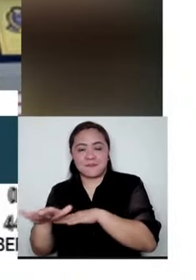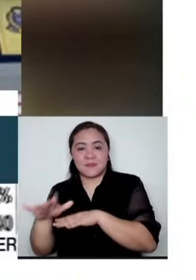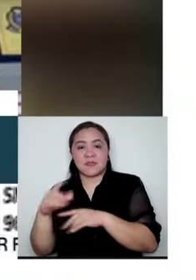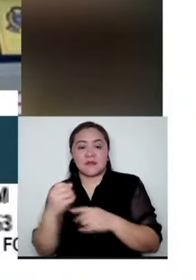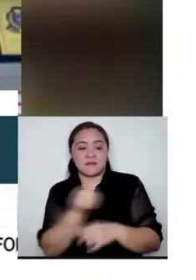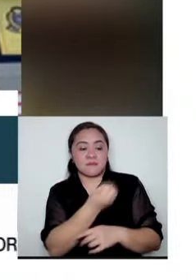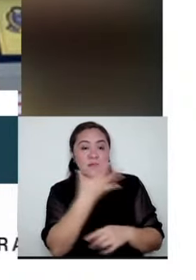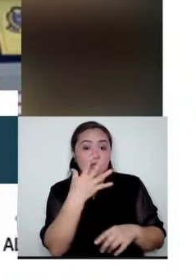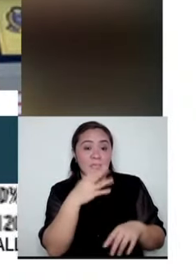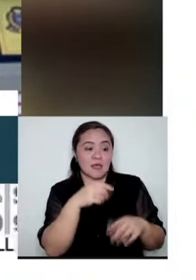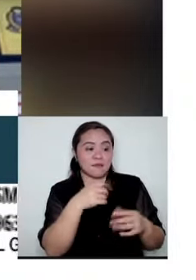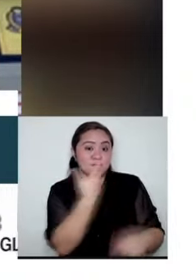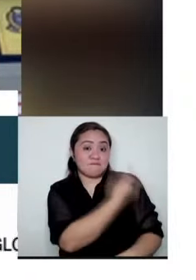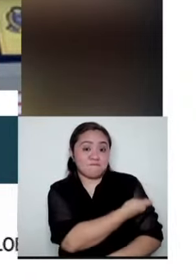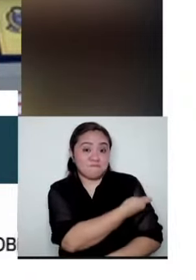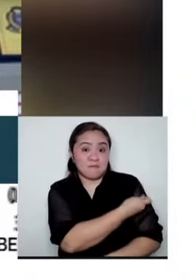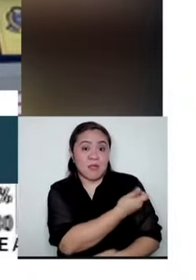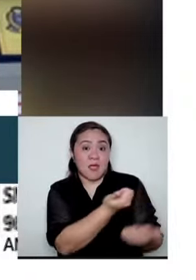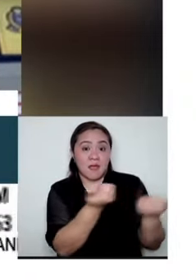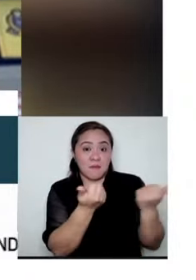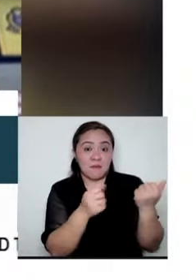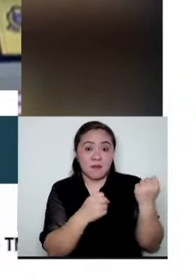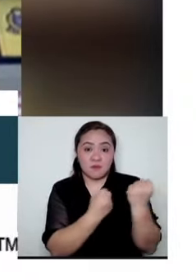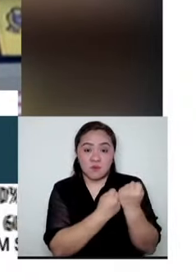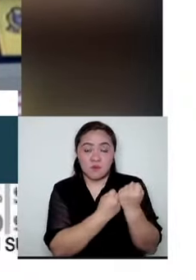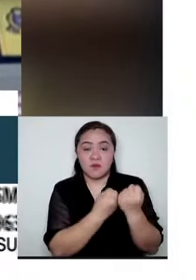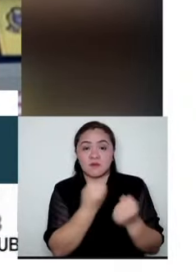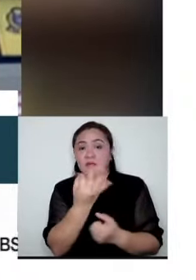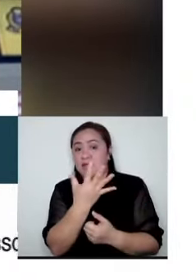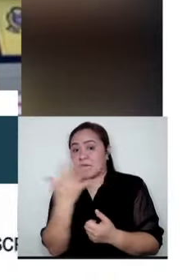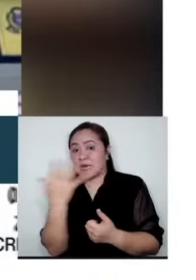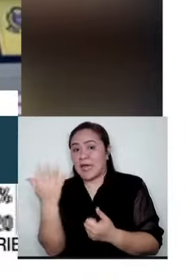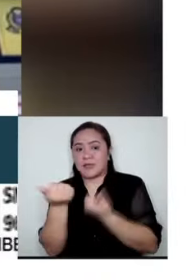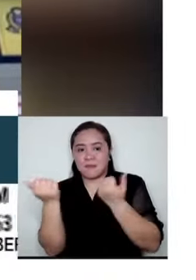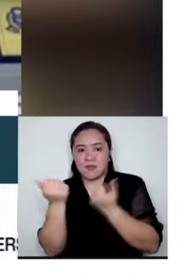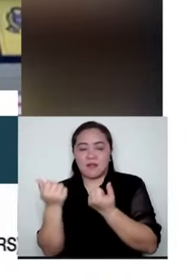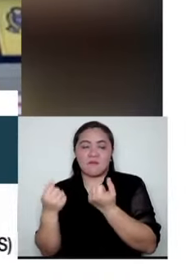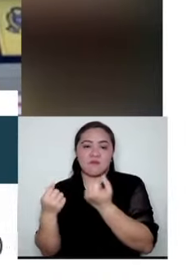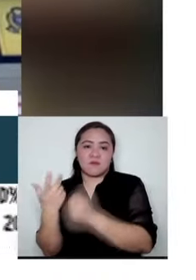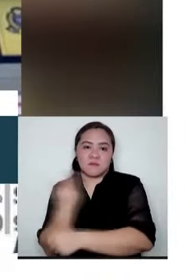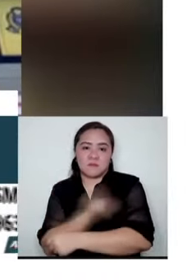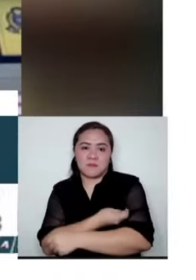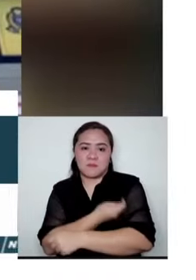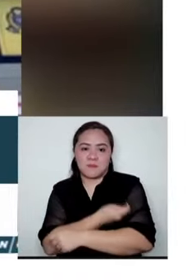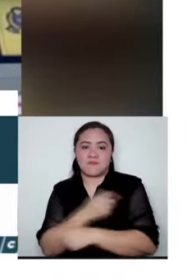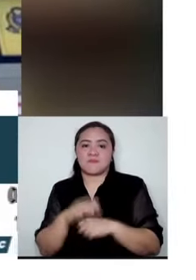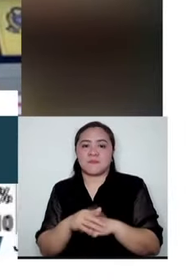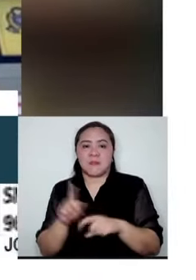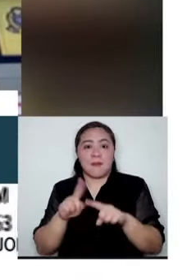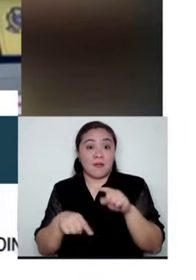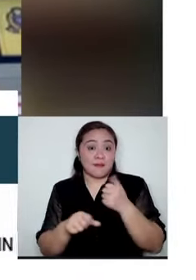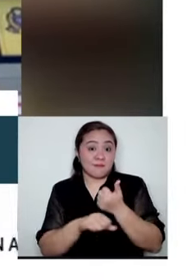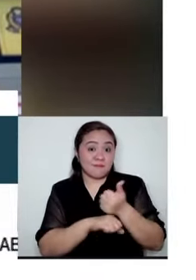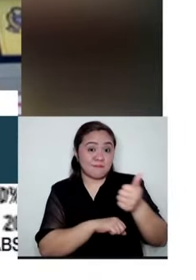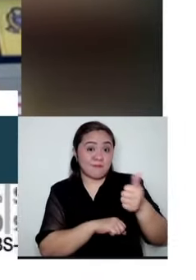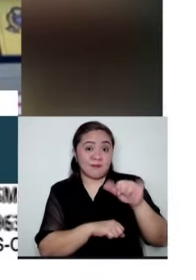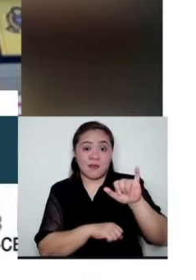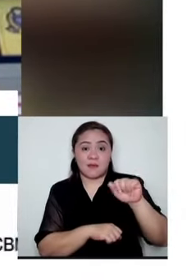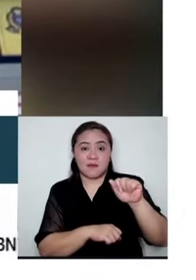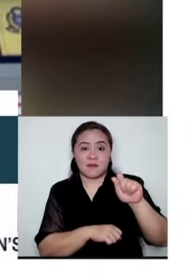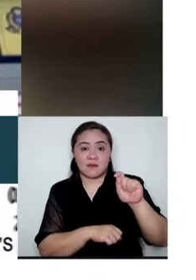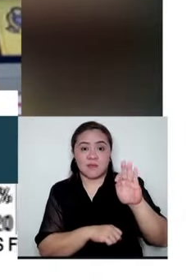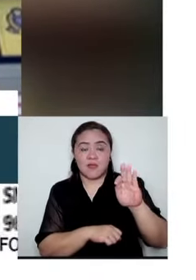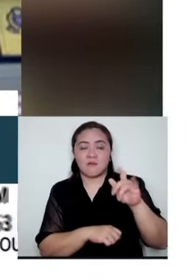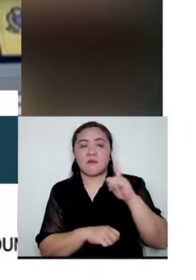vaccines distributed. But again, we cannot fault IATF. This is the first time we've had